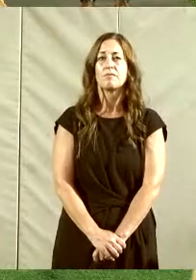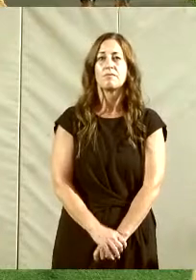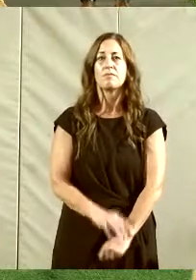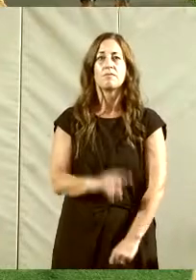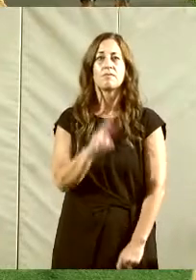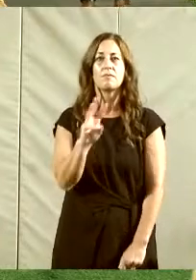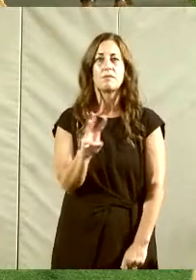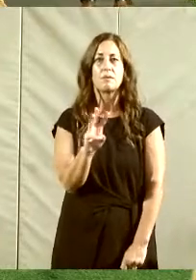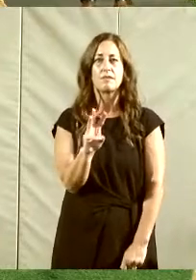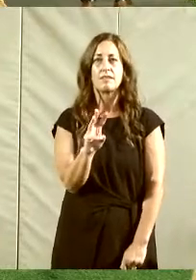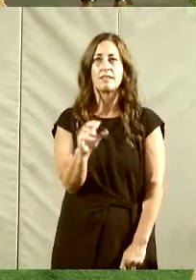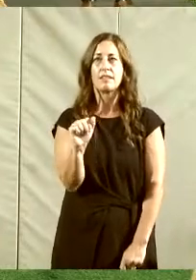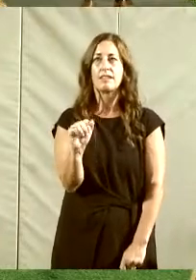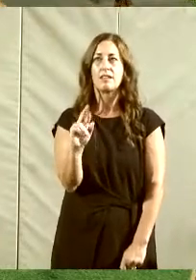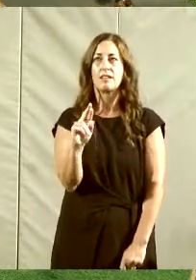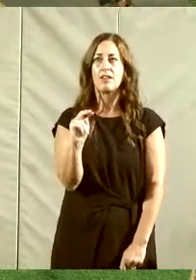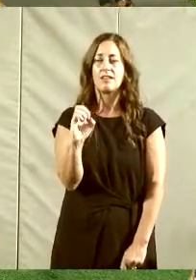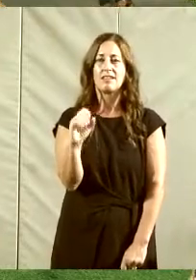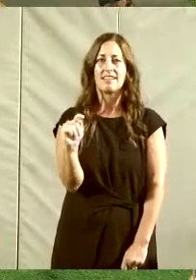William Scott Arnett.